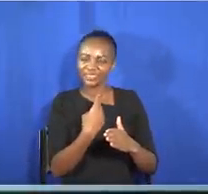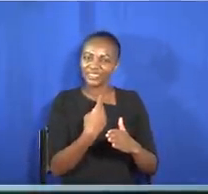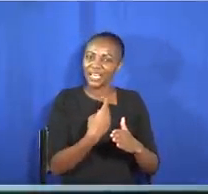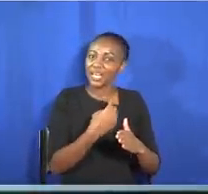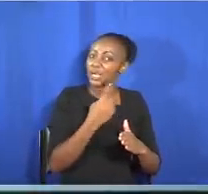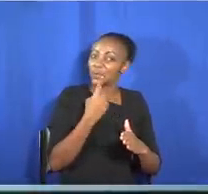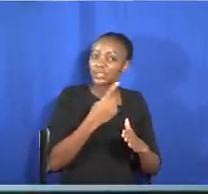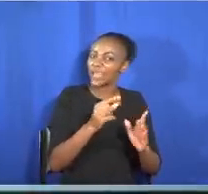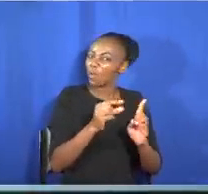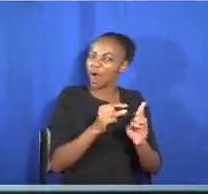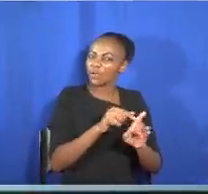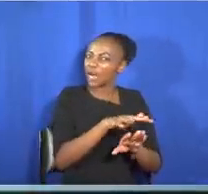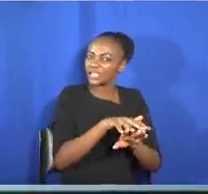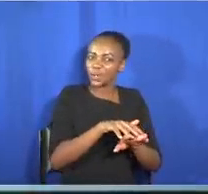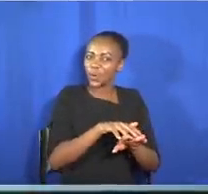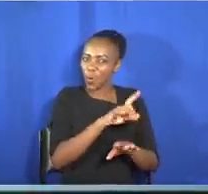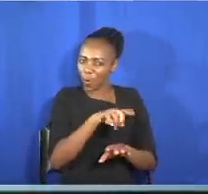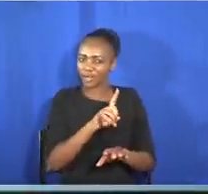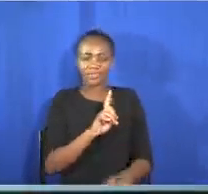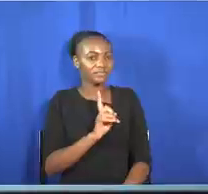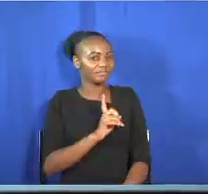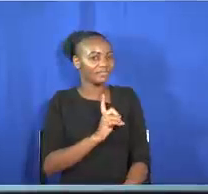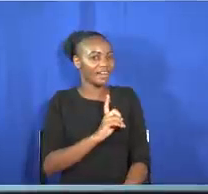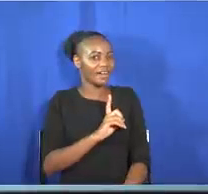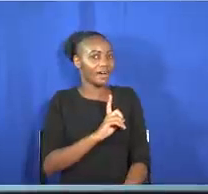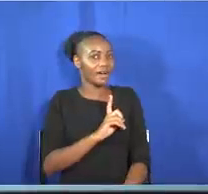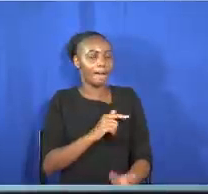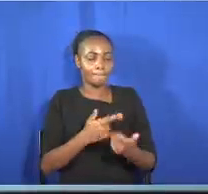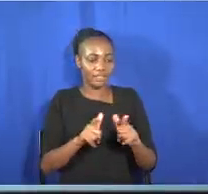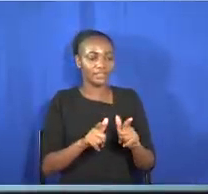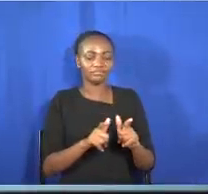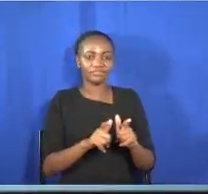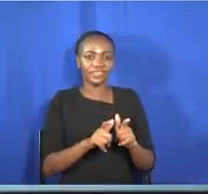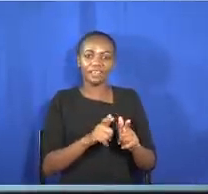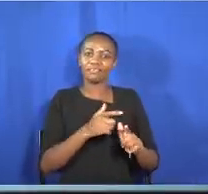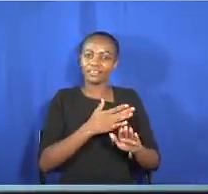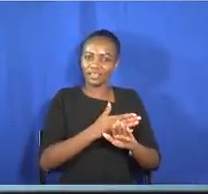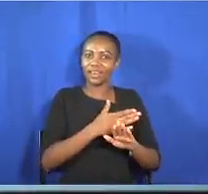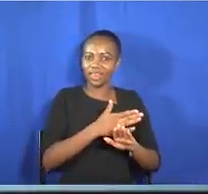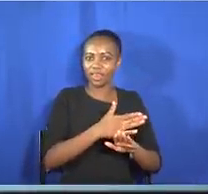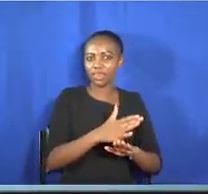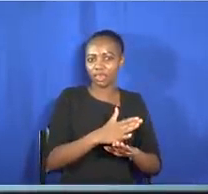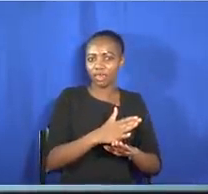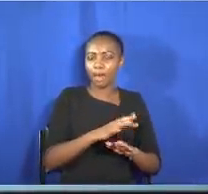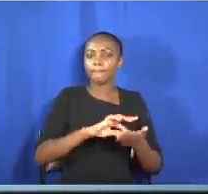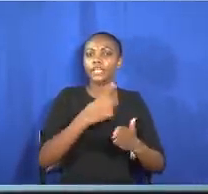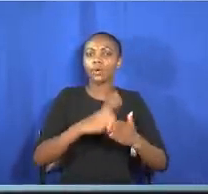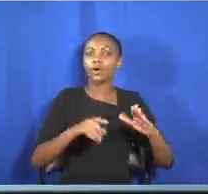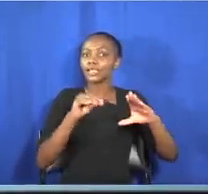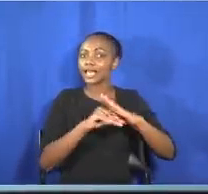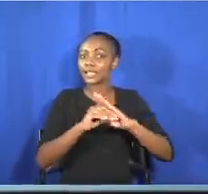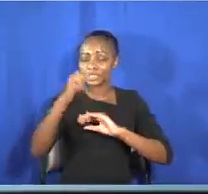time taker, not the slow runner. Here we don't talk about the slow runner. We talk about the time taker. So, and these runners acquire that knowledge